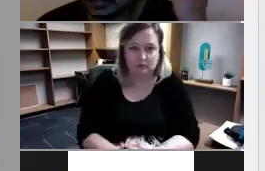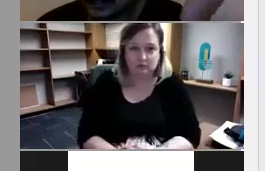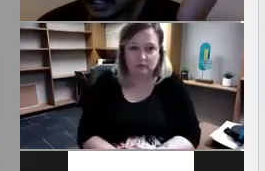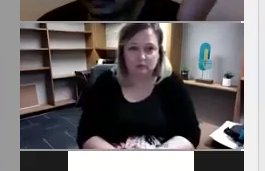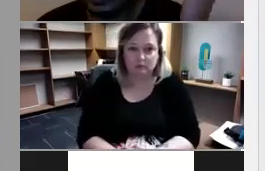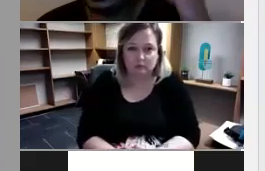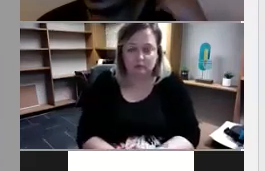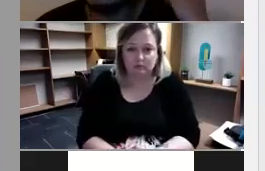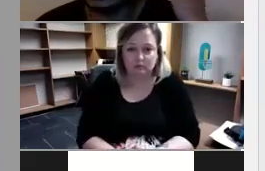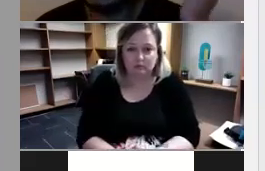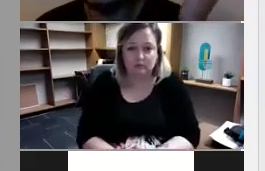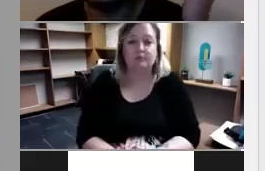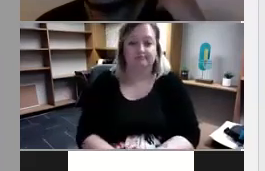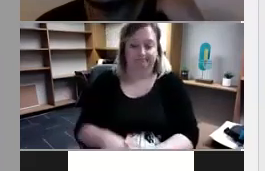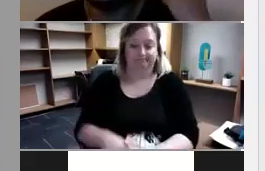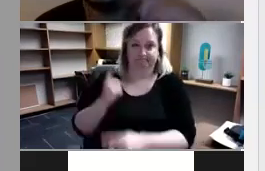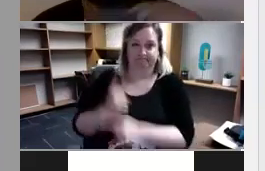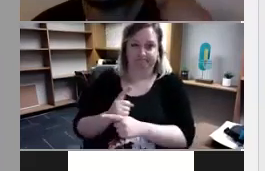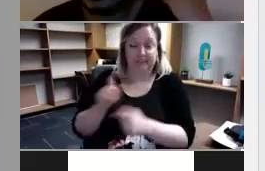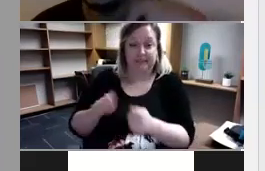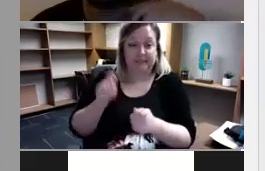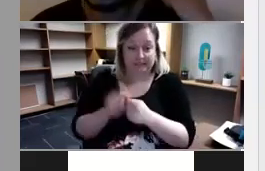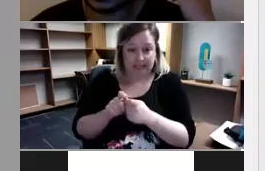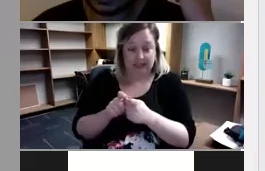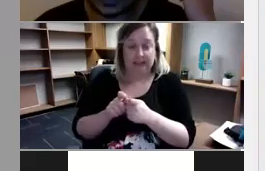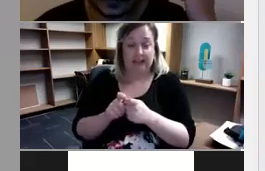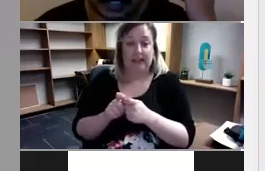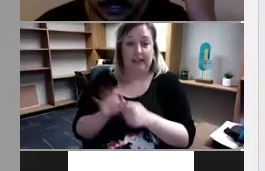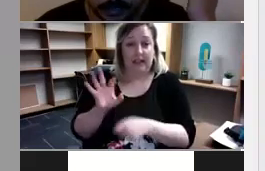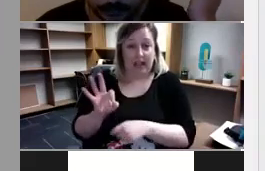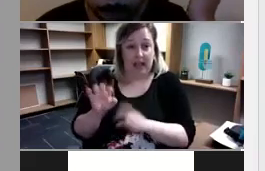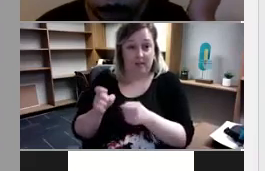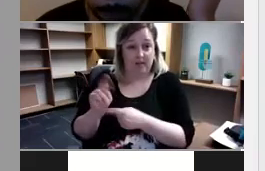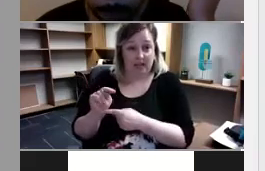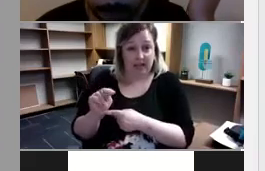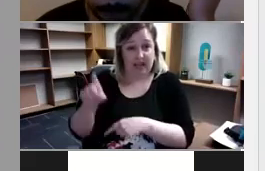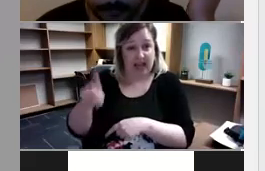Exactly. So in this particular case, our f of n needs to always be positive, as we said